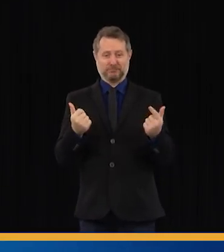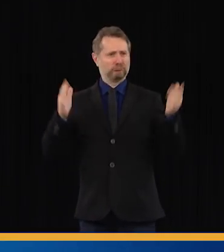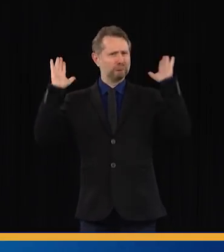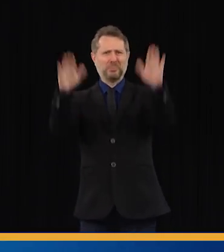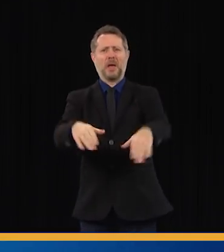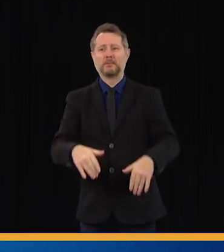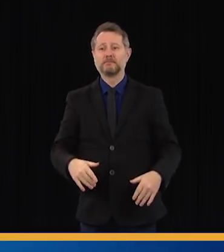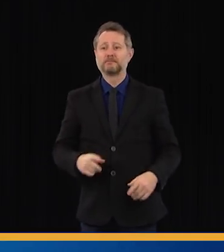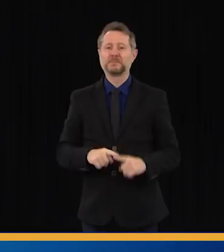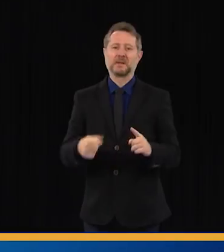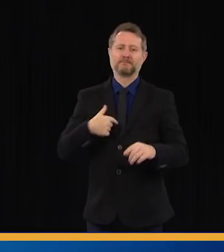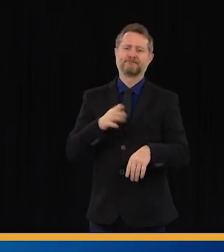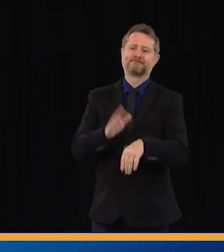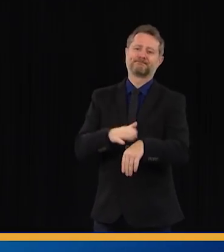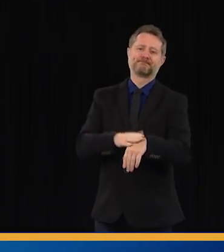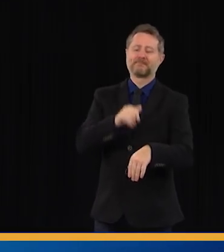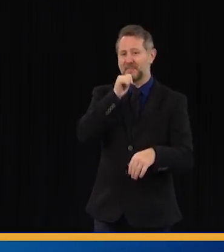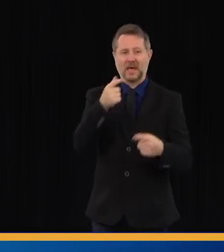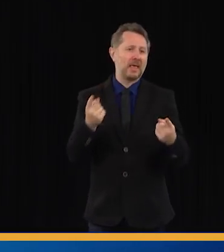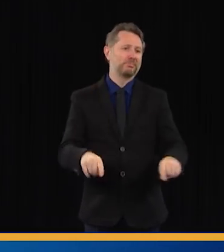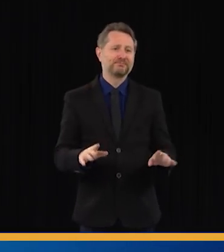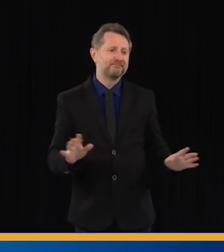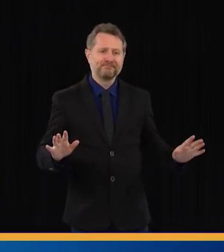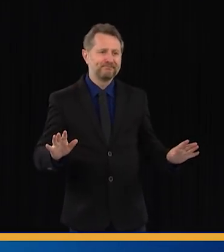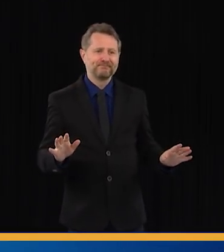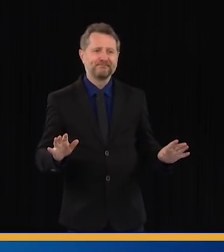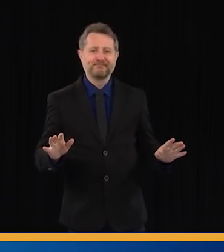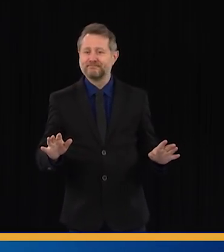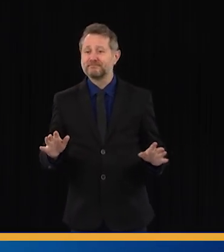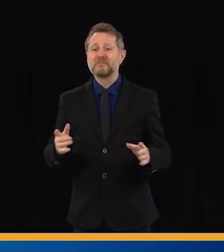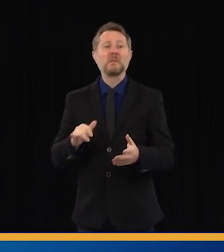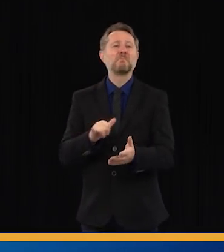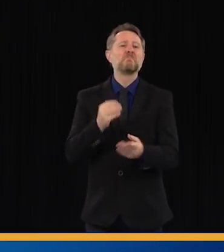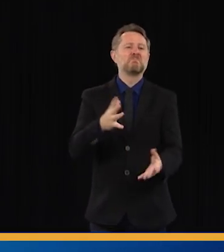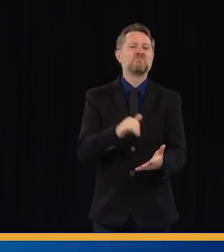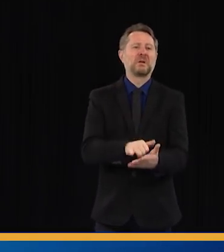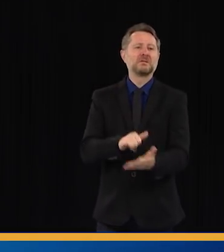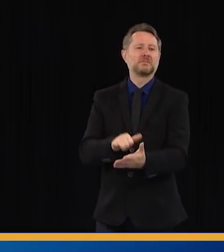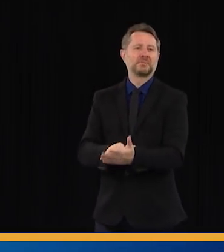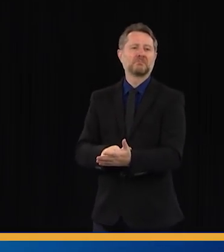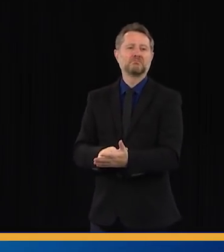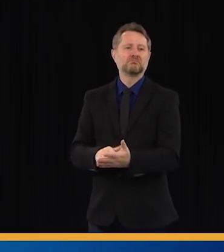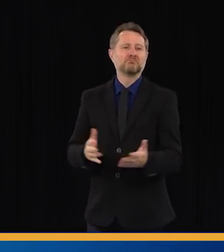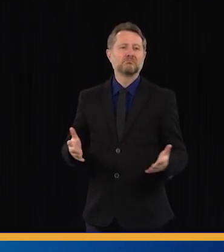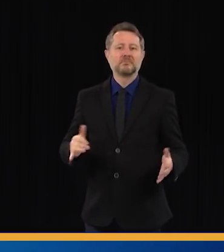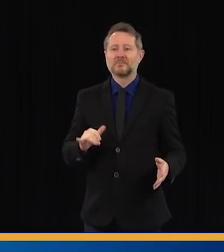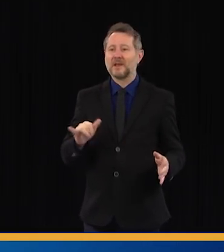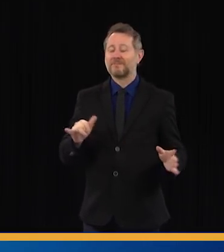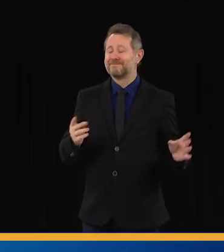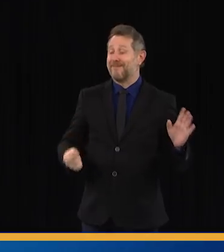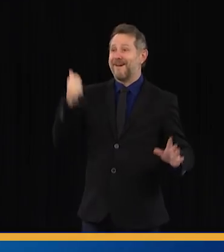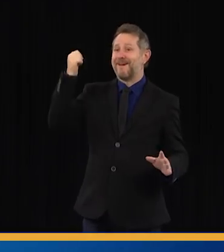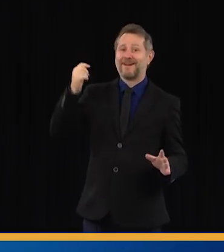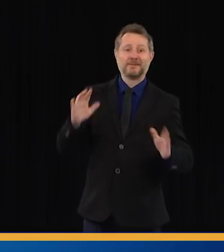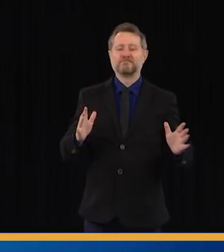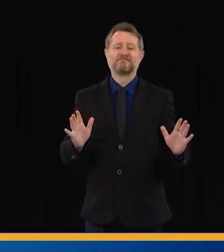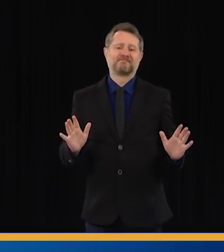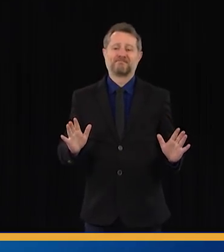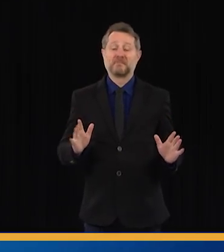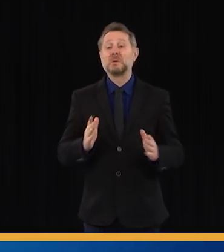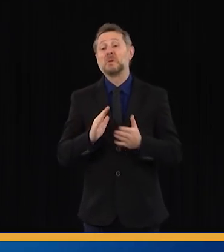to happen that way. It can't happen that way. Can it happen in some communities across the